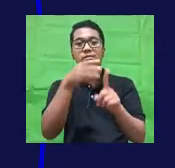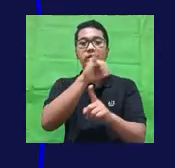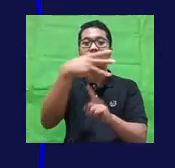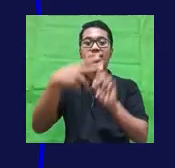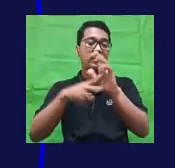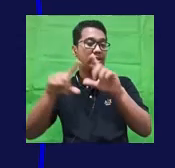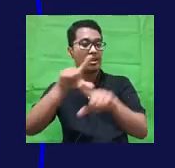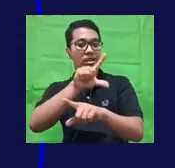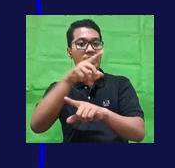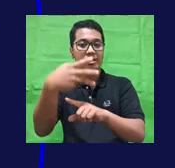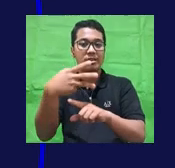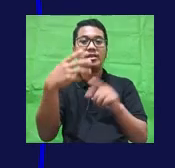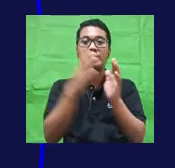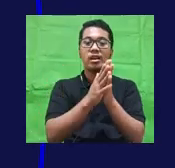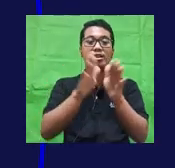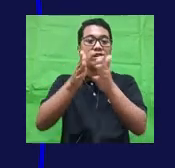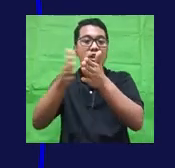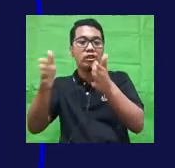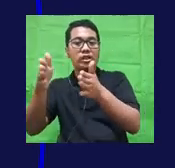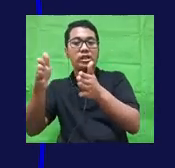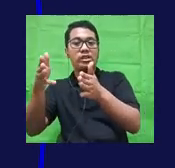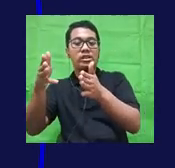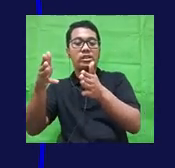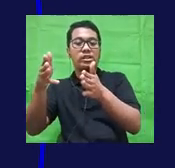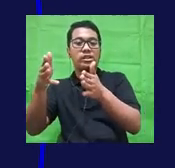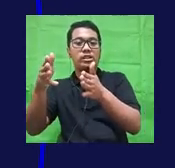in this past year that I just concluded.